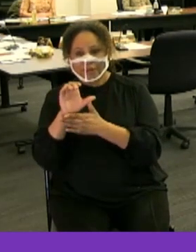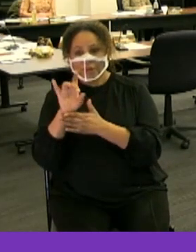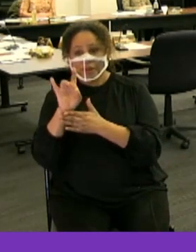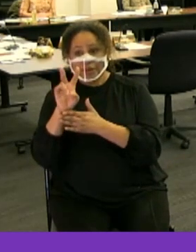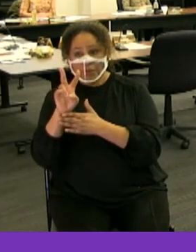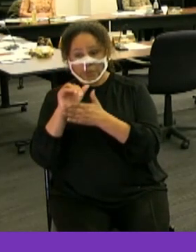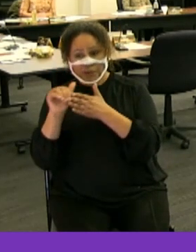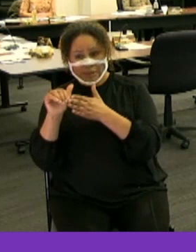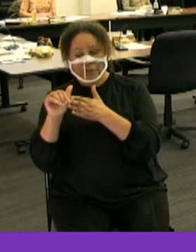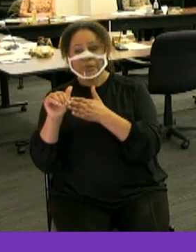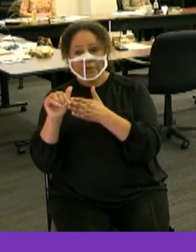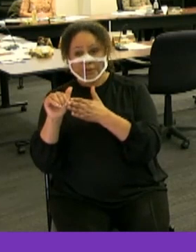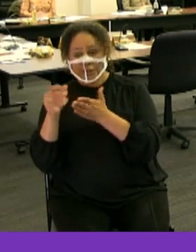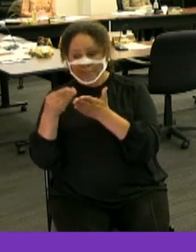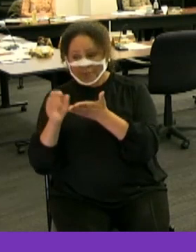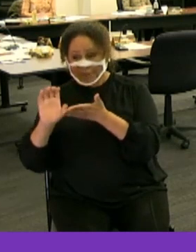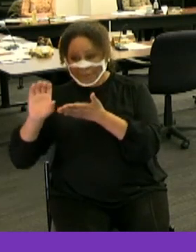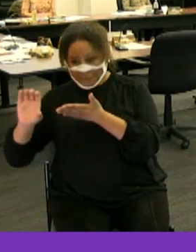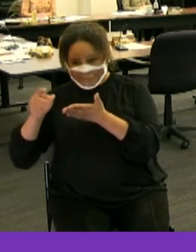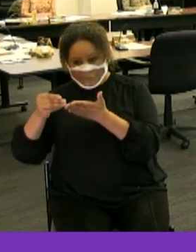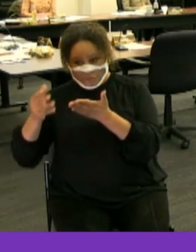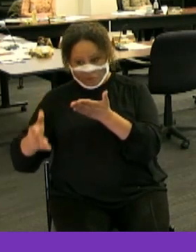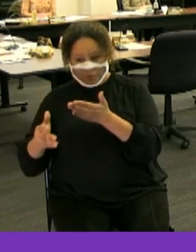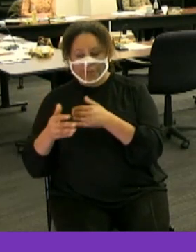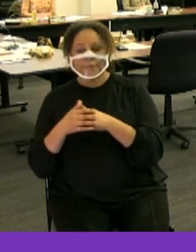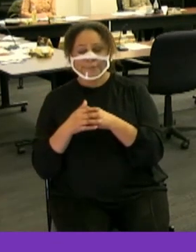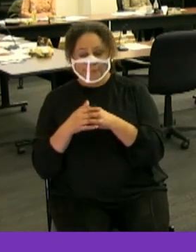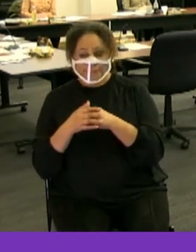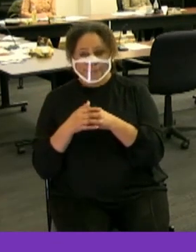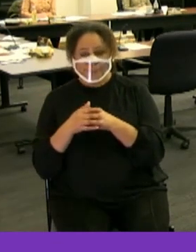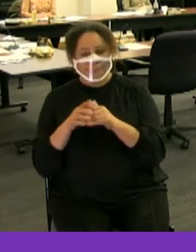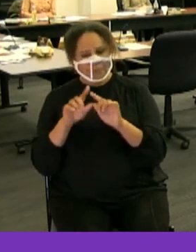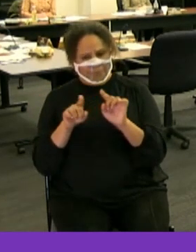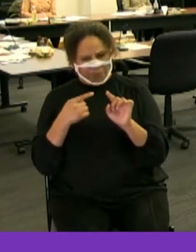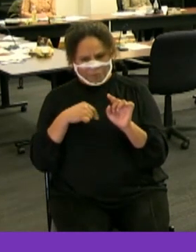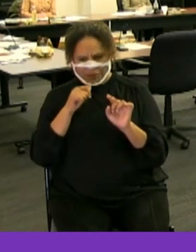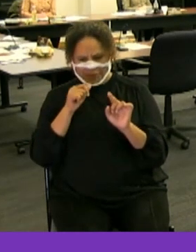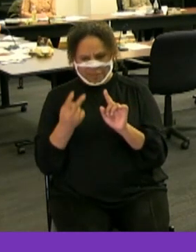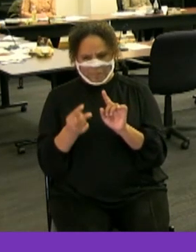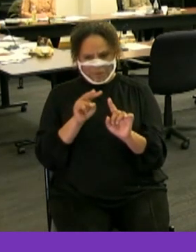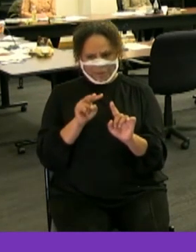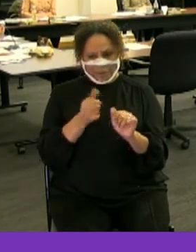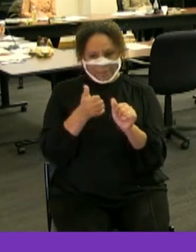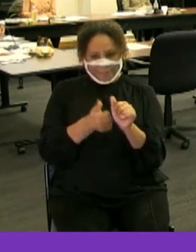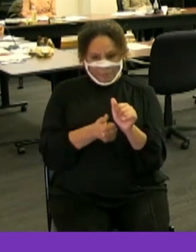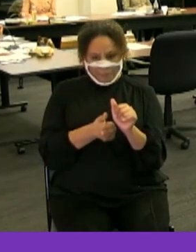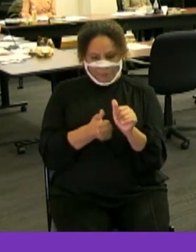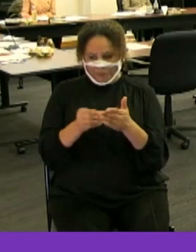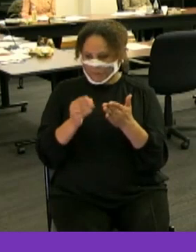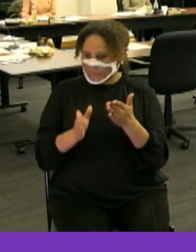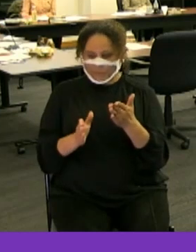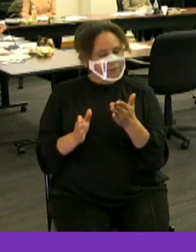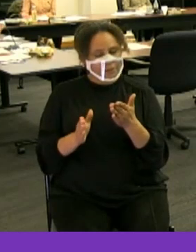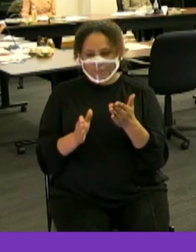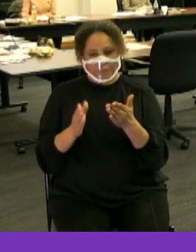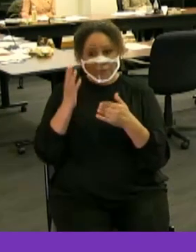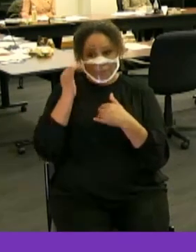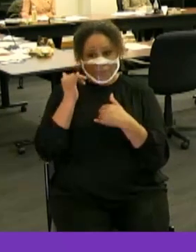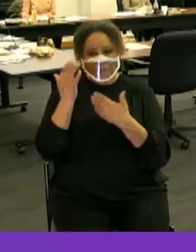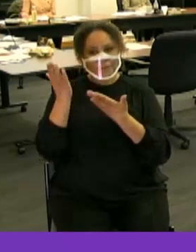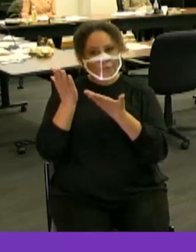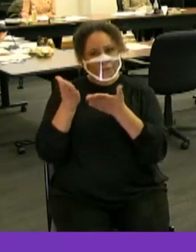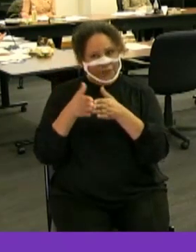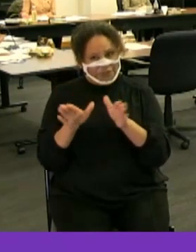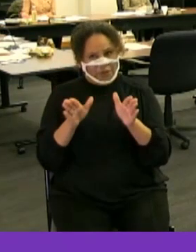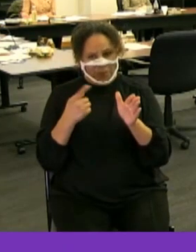$11,982 being invested into students. But we shouldn't look at it as per head because it's a service